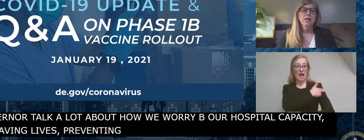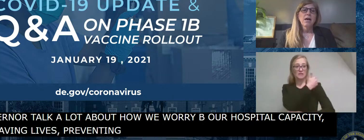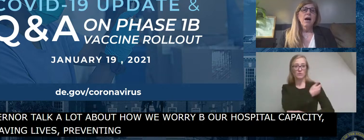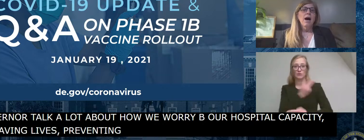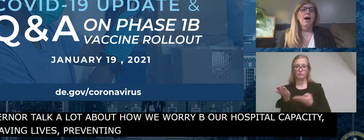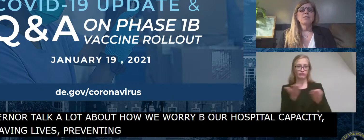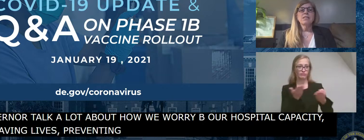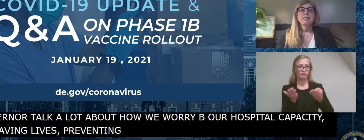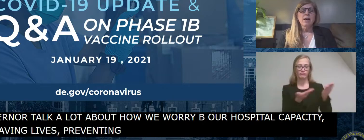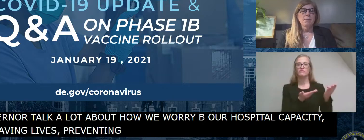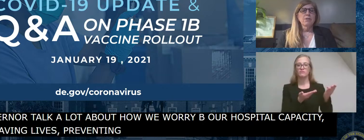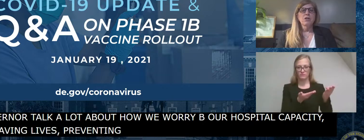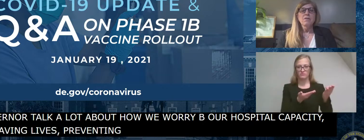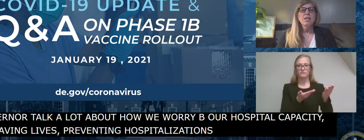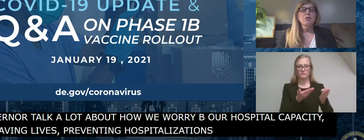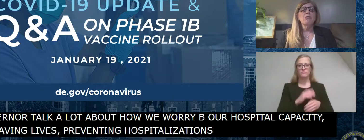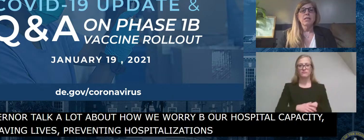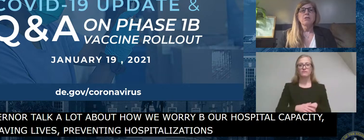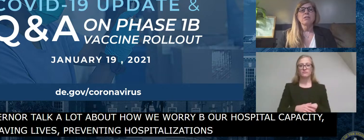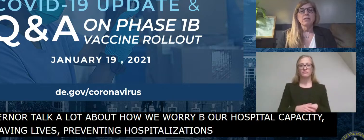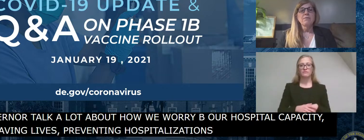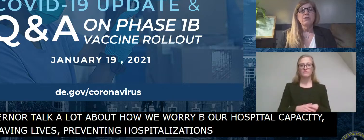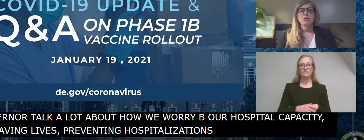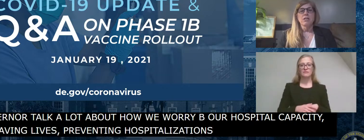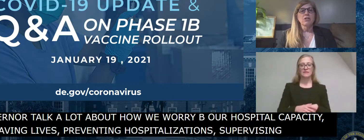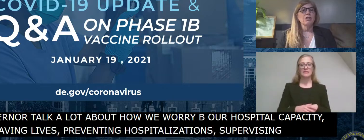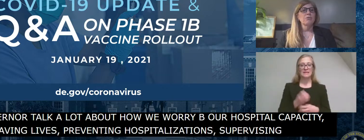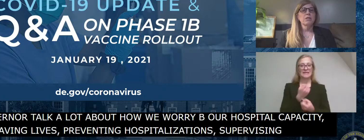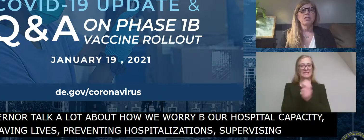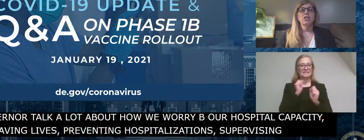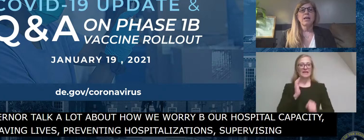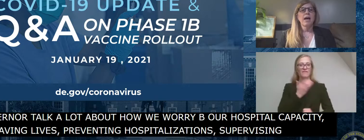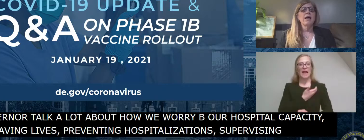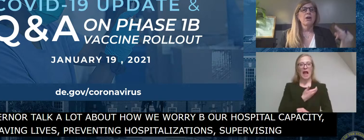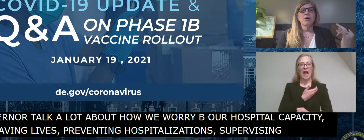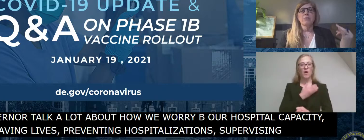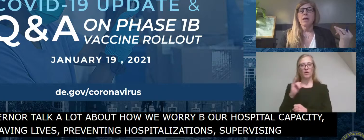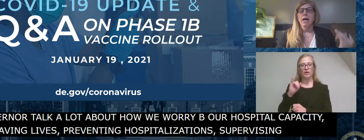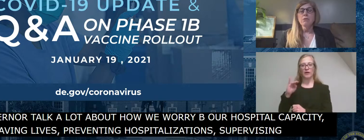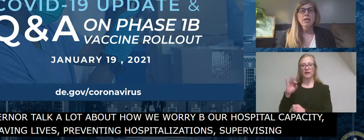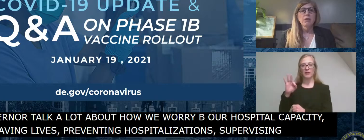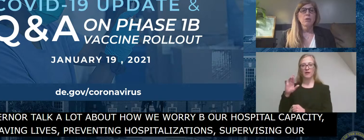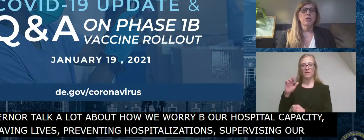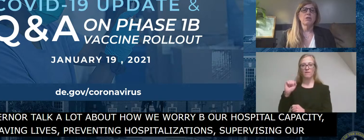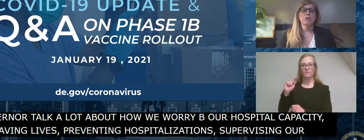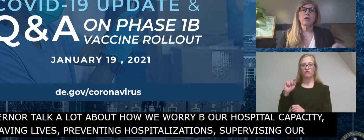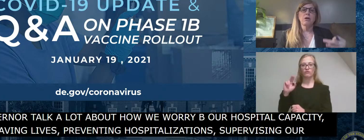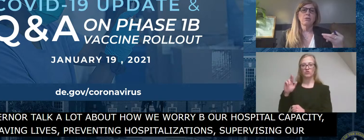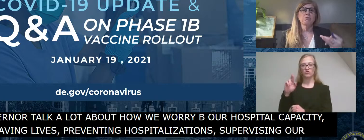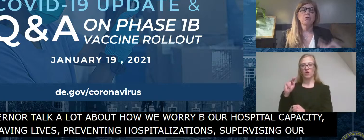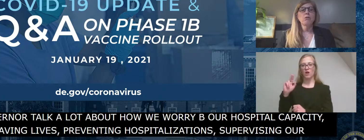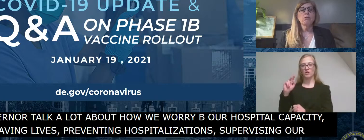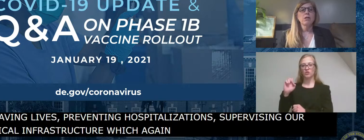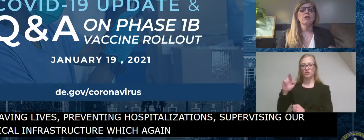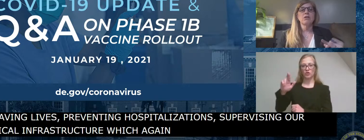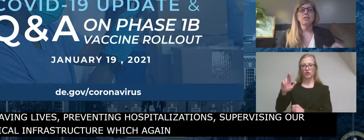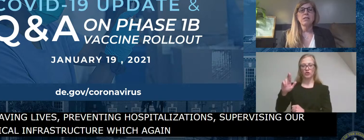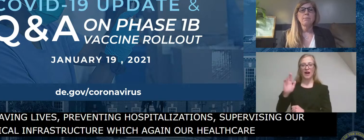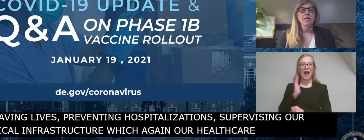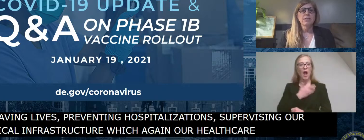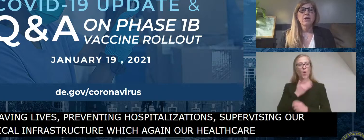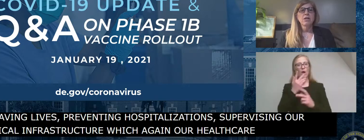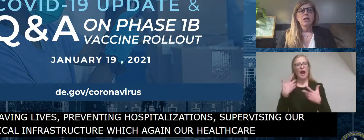hospitalizations, preserving our critical infrastructure, which again, our healthcare workers are so critical.